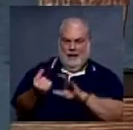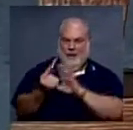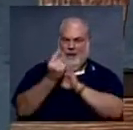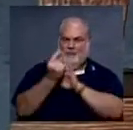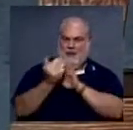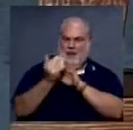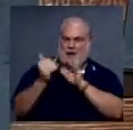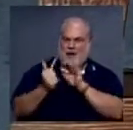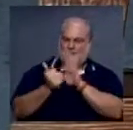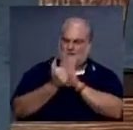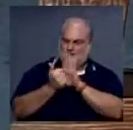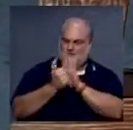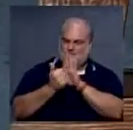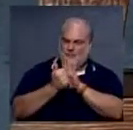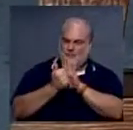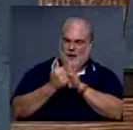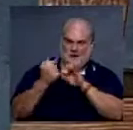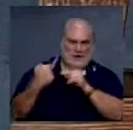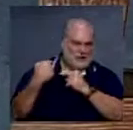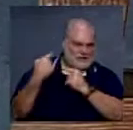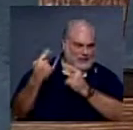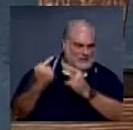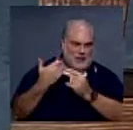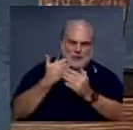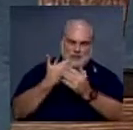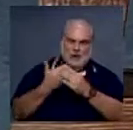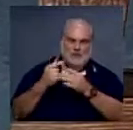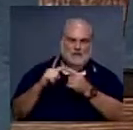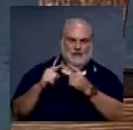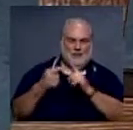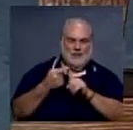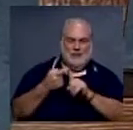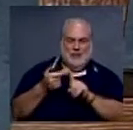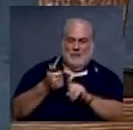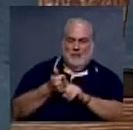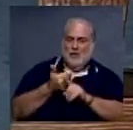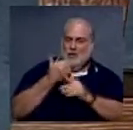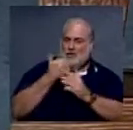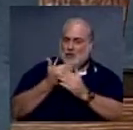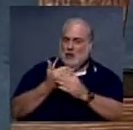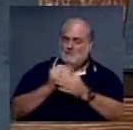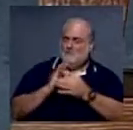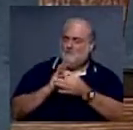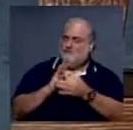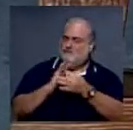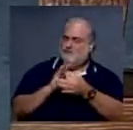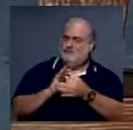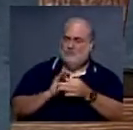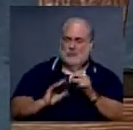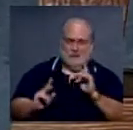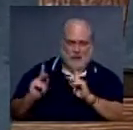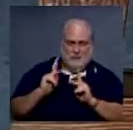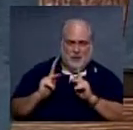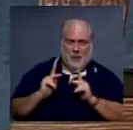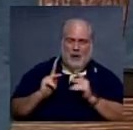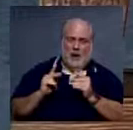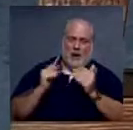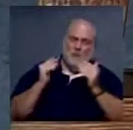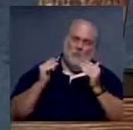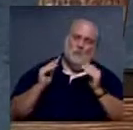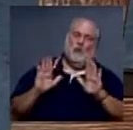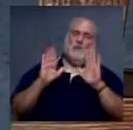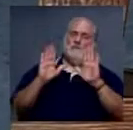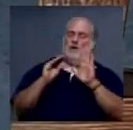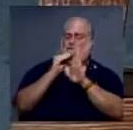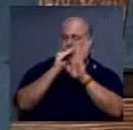been friends, good friends ever since. He's got a great rapport with people, a great list of